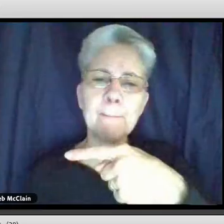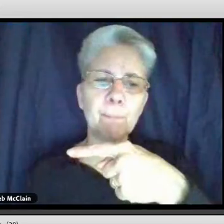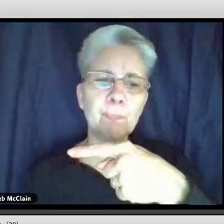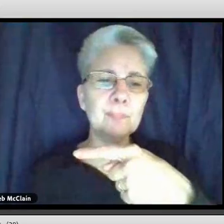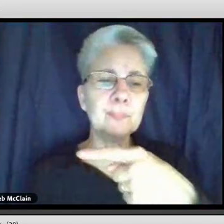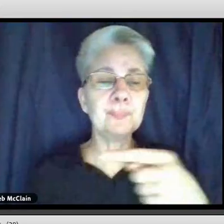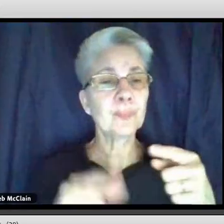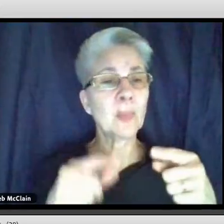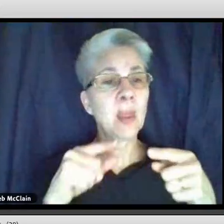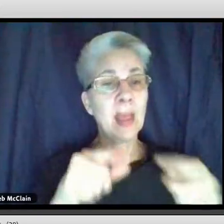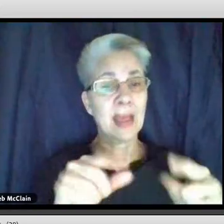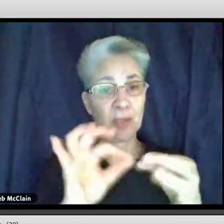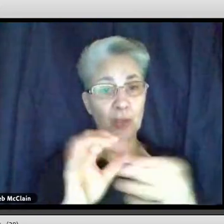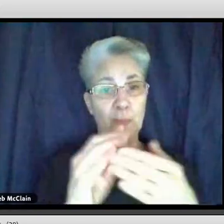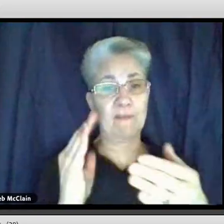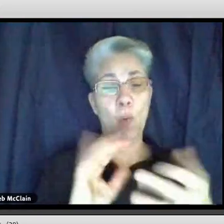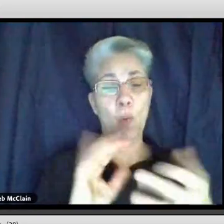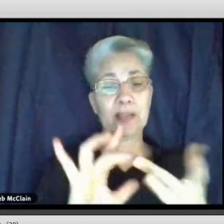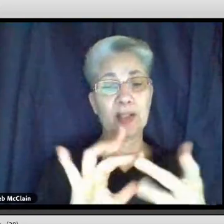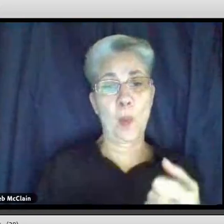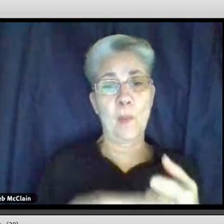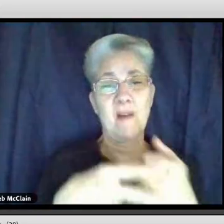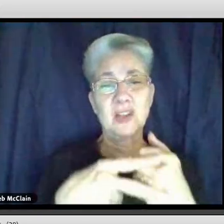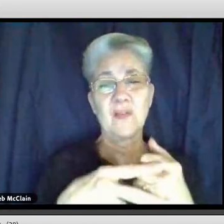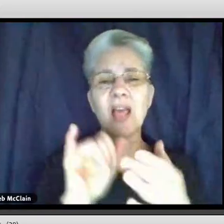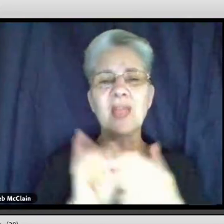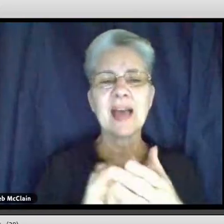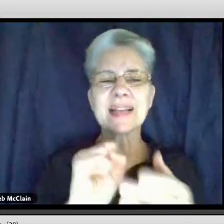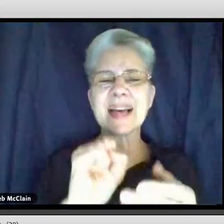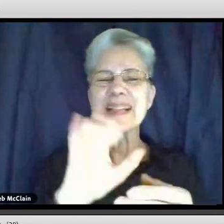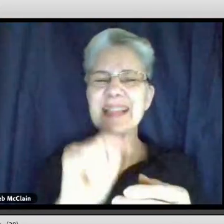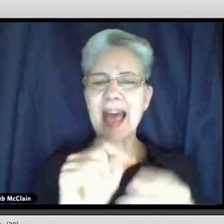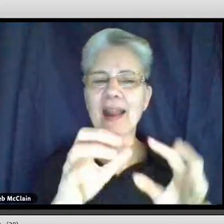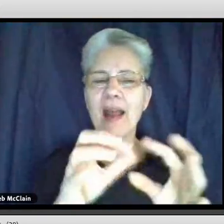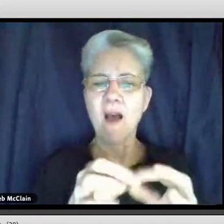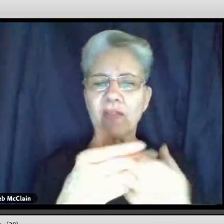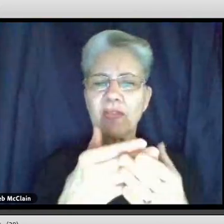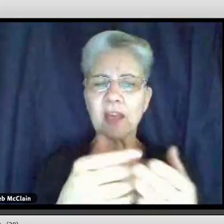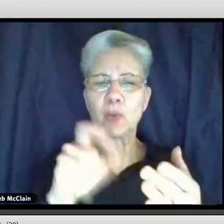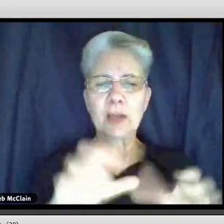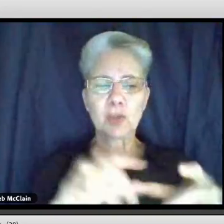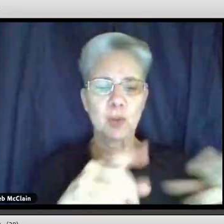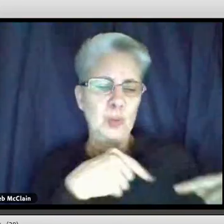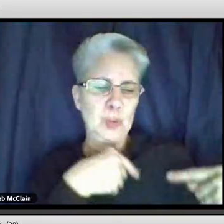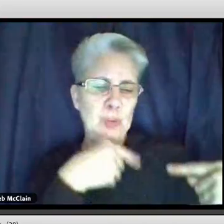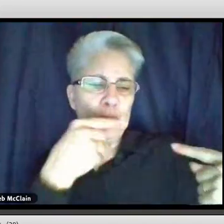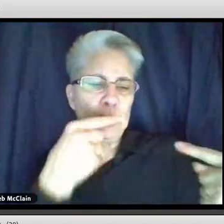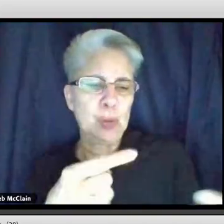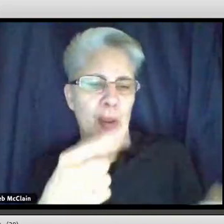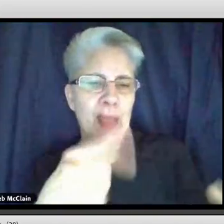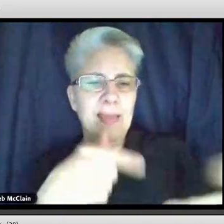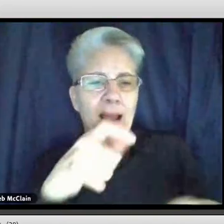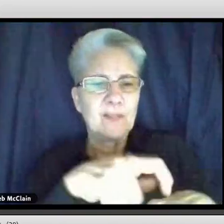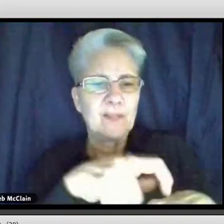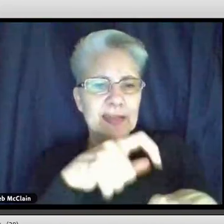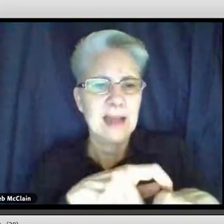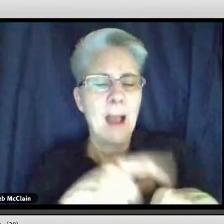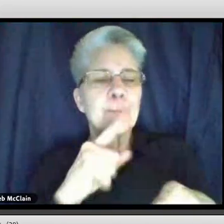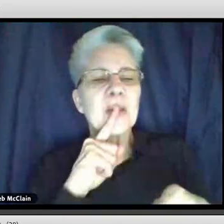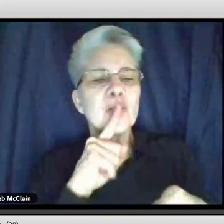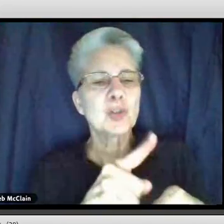So as mentioned, digital preservation is a set of tasks performed over the lifetime of a digital object to ensure